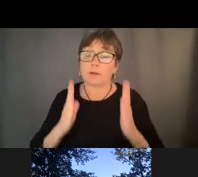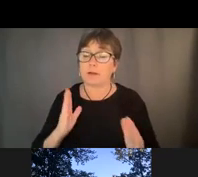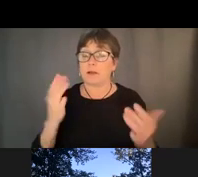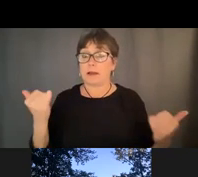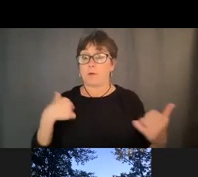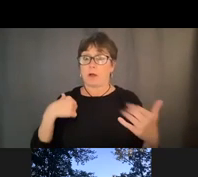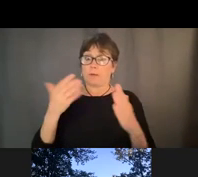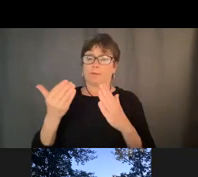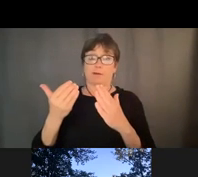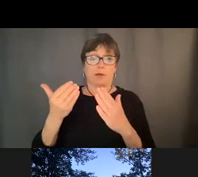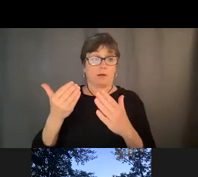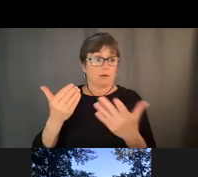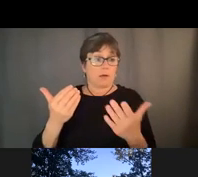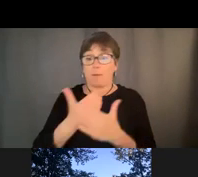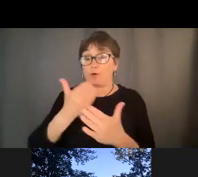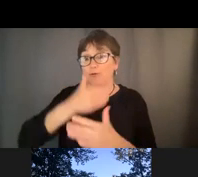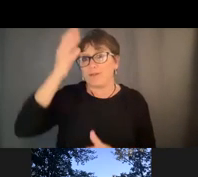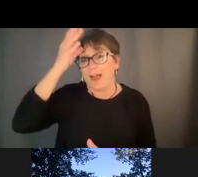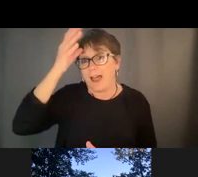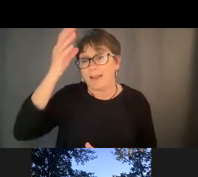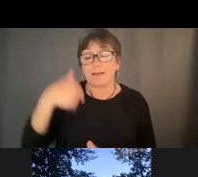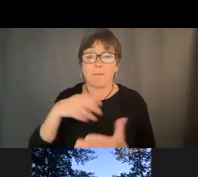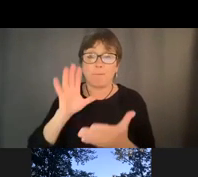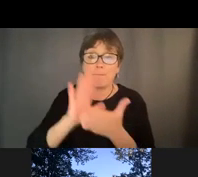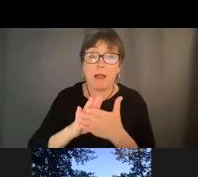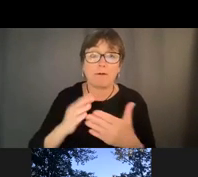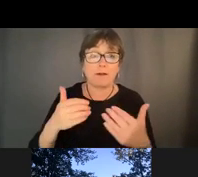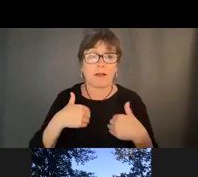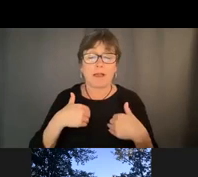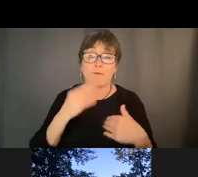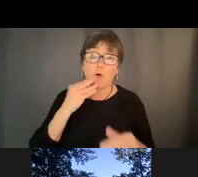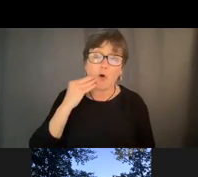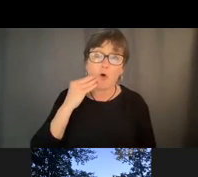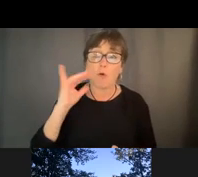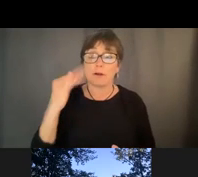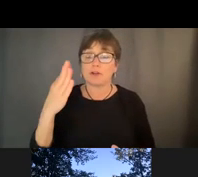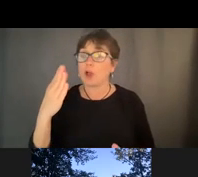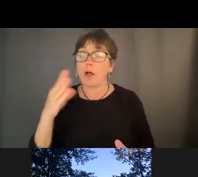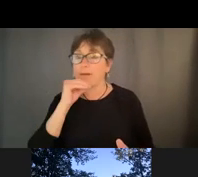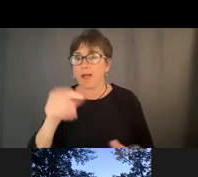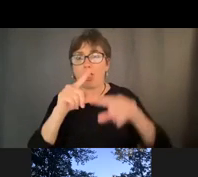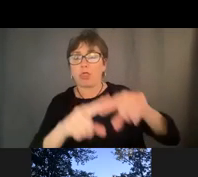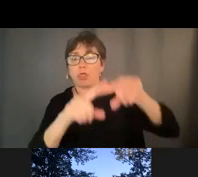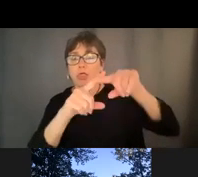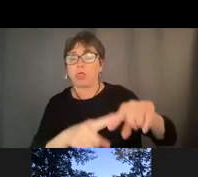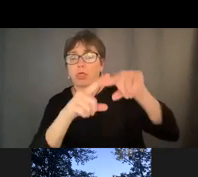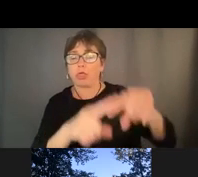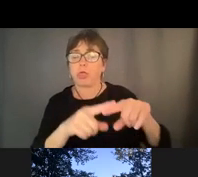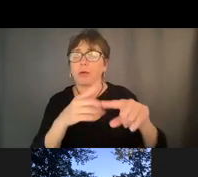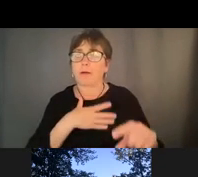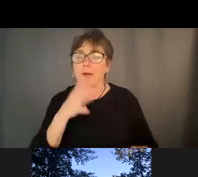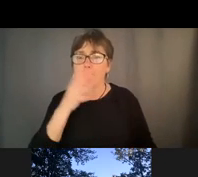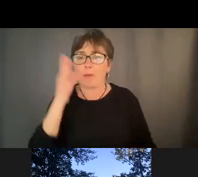married and has my own home and my own job away from my family, which, to be honest, I don't think my mom ever really